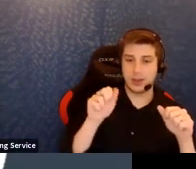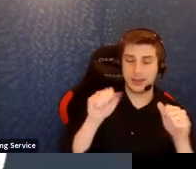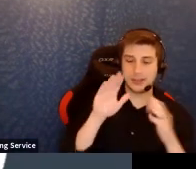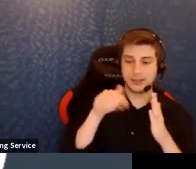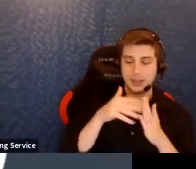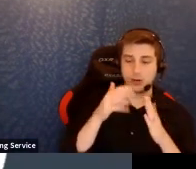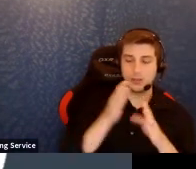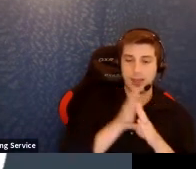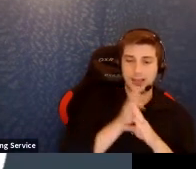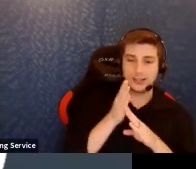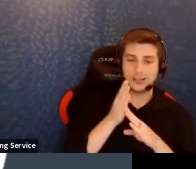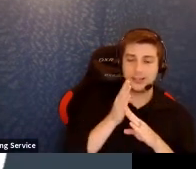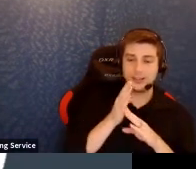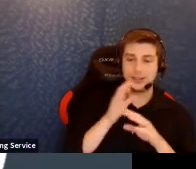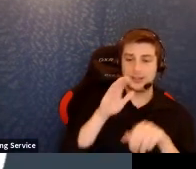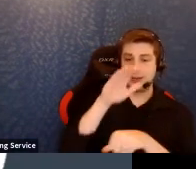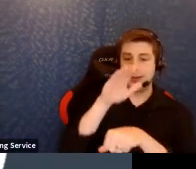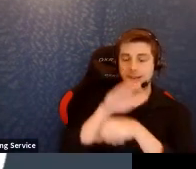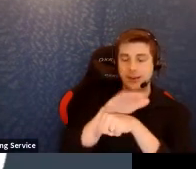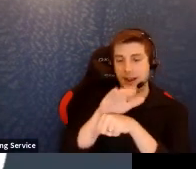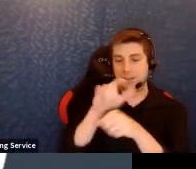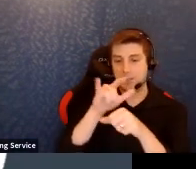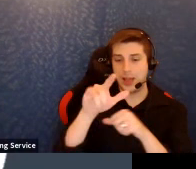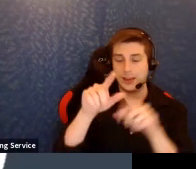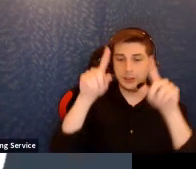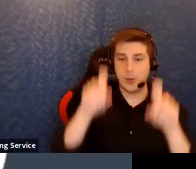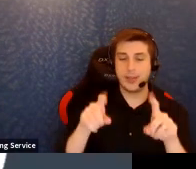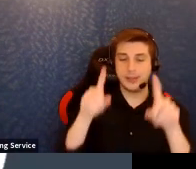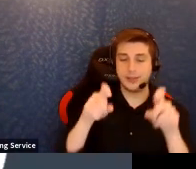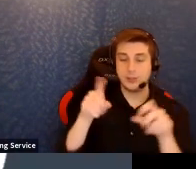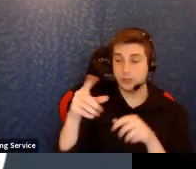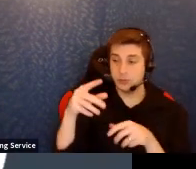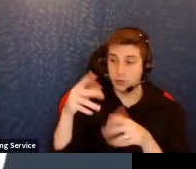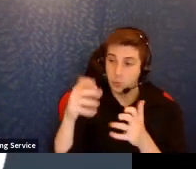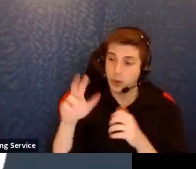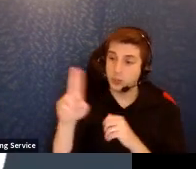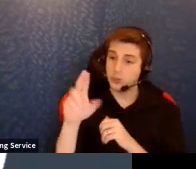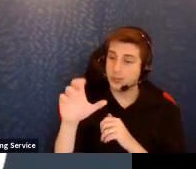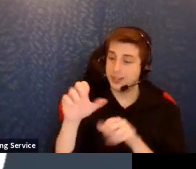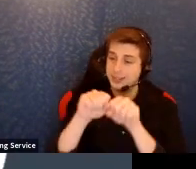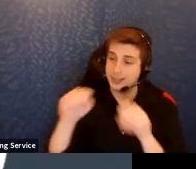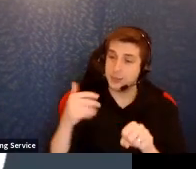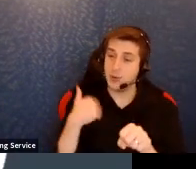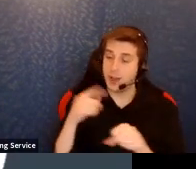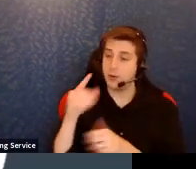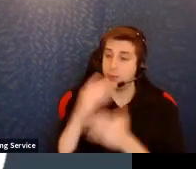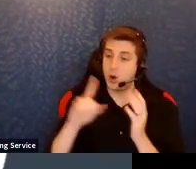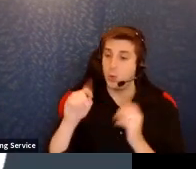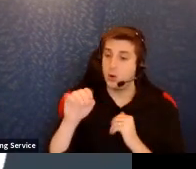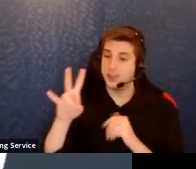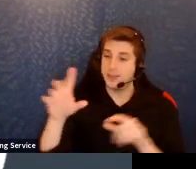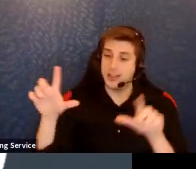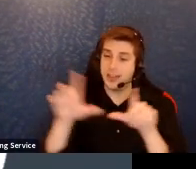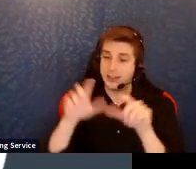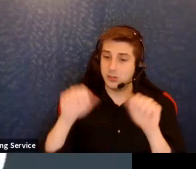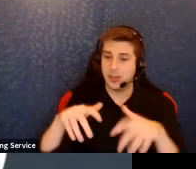Night Flying Certifying Quiz, if you're a member of the UC system and you have a Part 107 license, you may go ahead and take